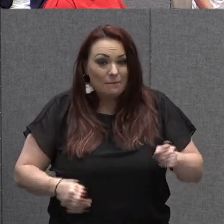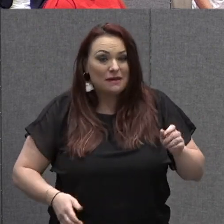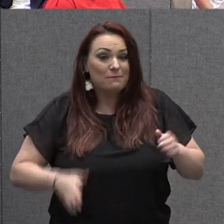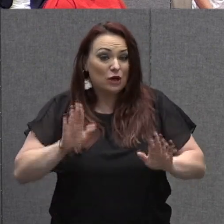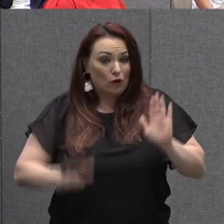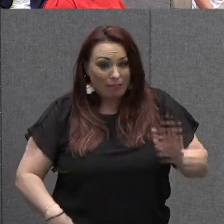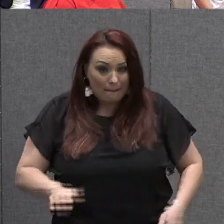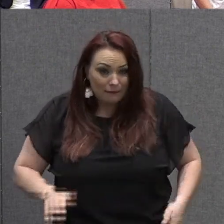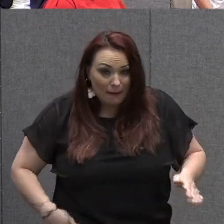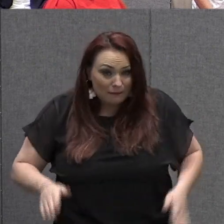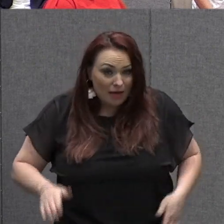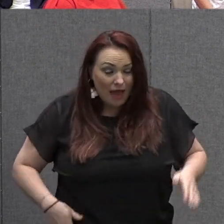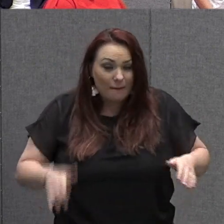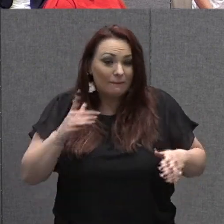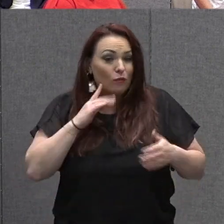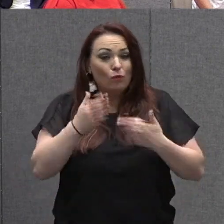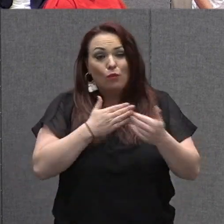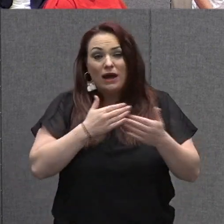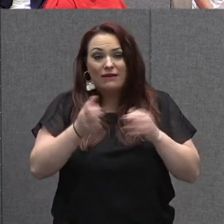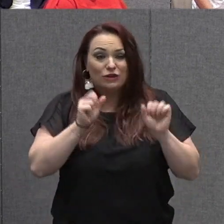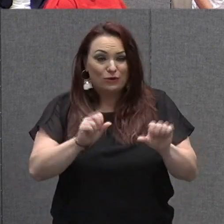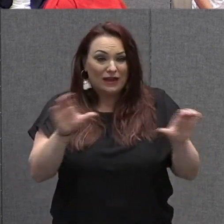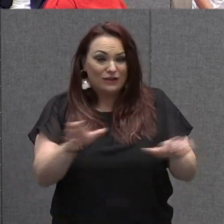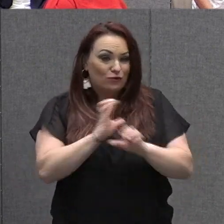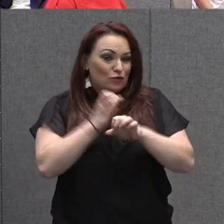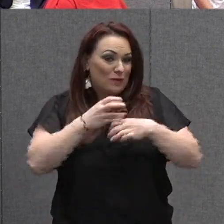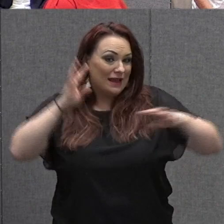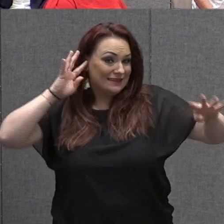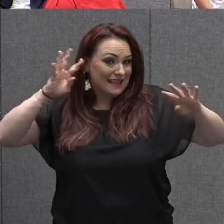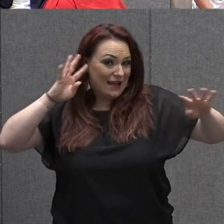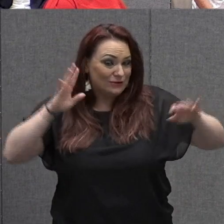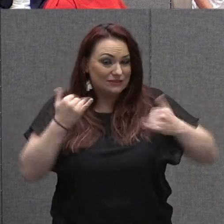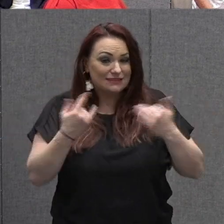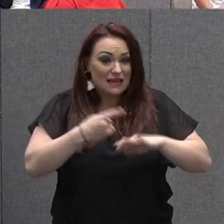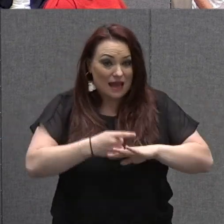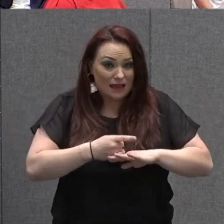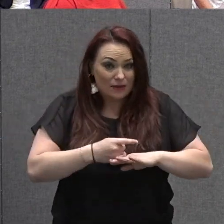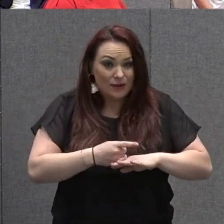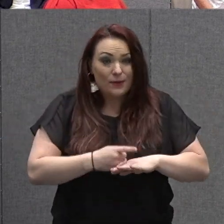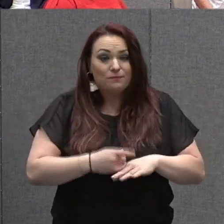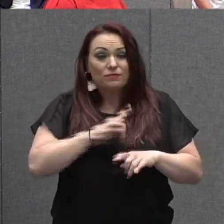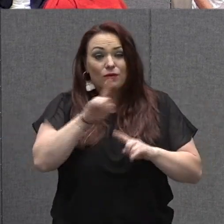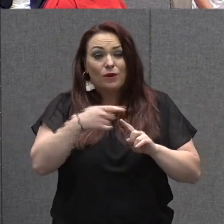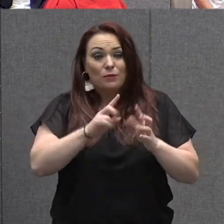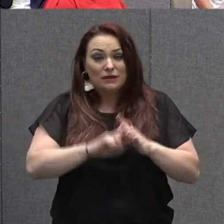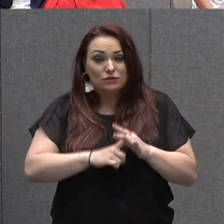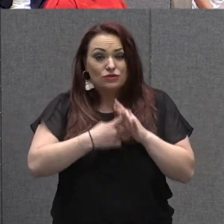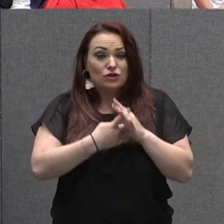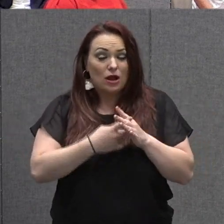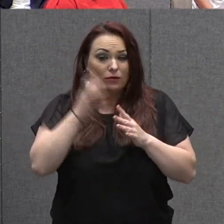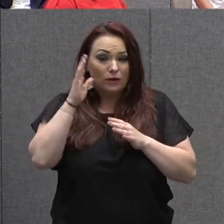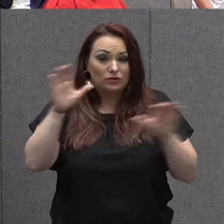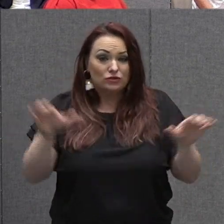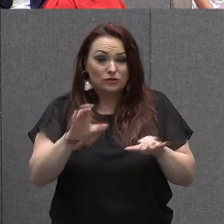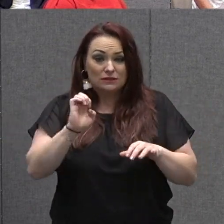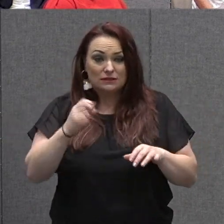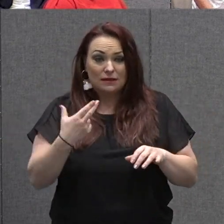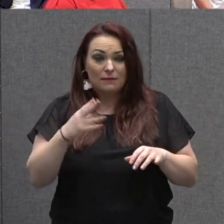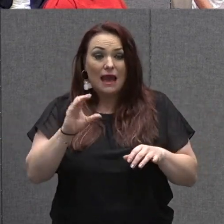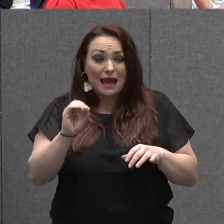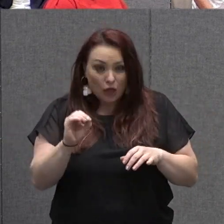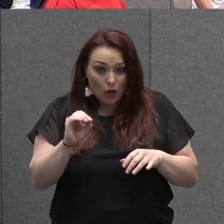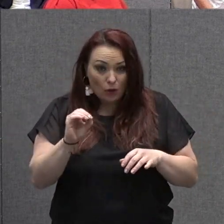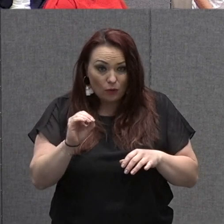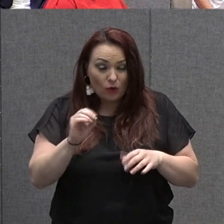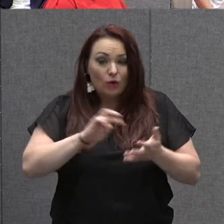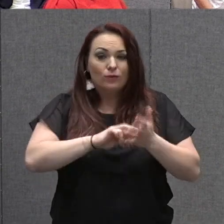on your legs to make your sound on today. That's going to be a lot of fun. So let's begin, and we're going to start off by doing some echoes, which means I